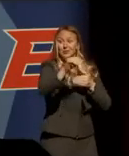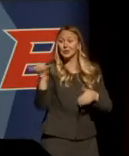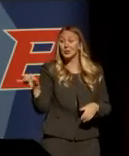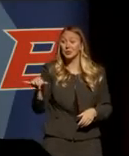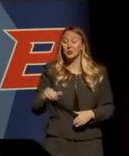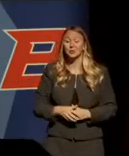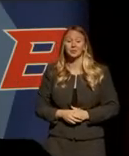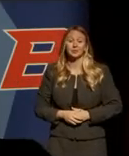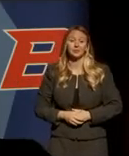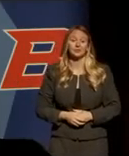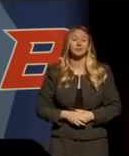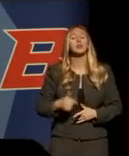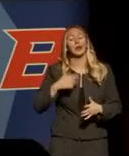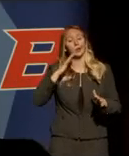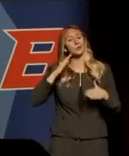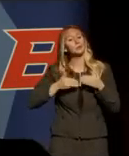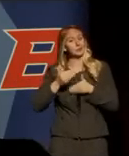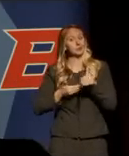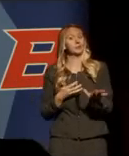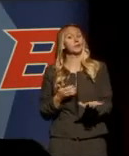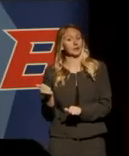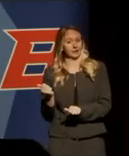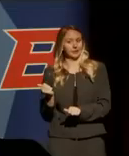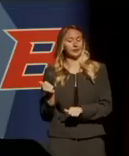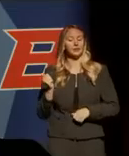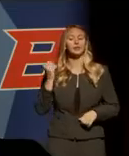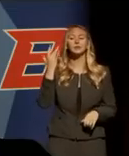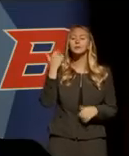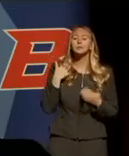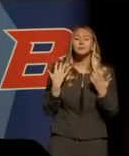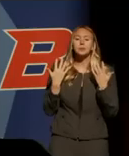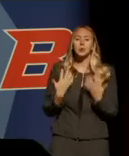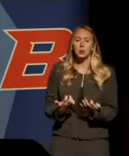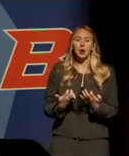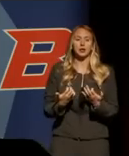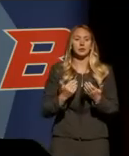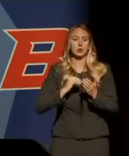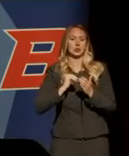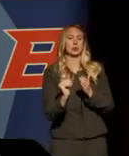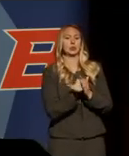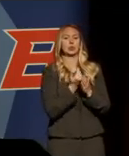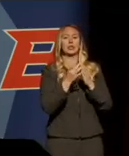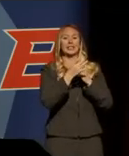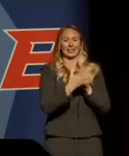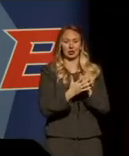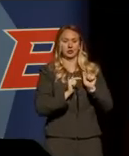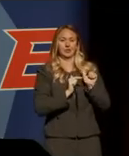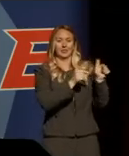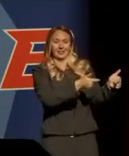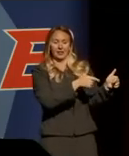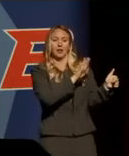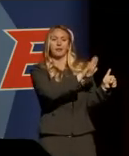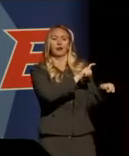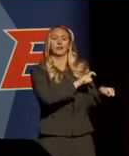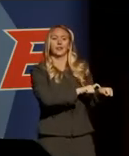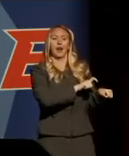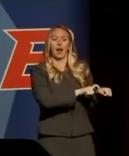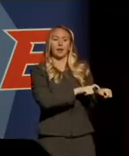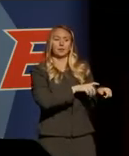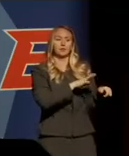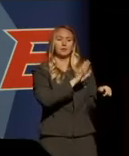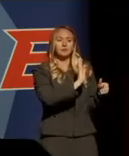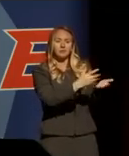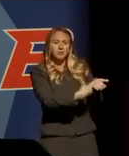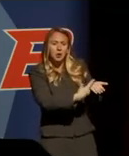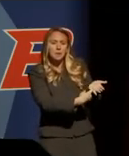I'm going to move pretty quickly because I wanted to give a lot of time to our new leaders to talk about their sense of why they're here